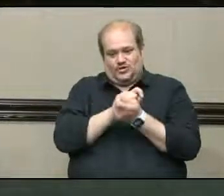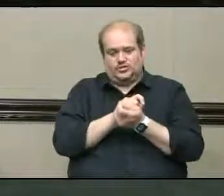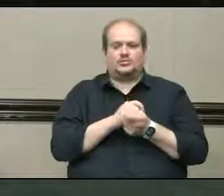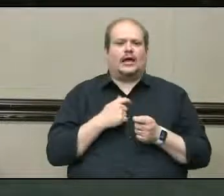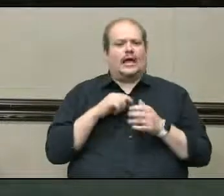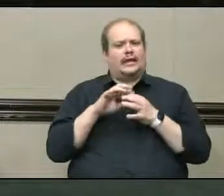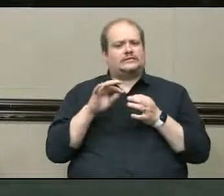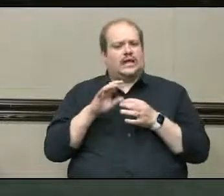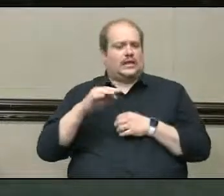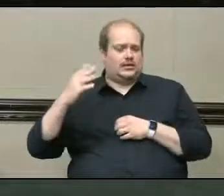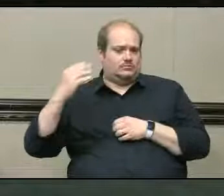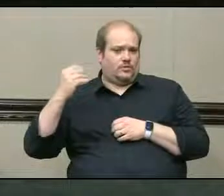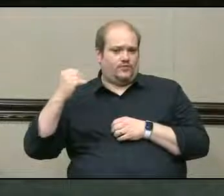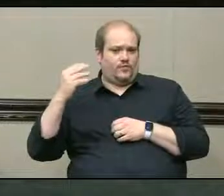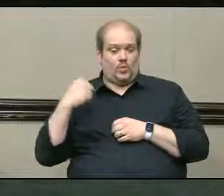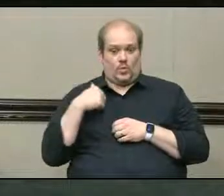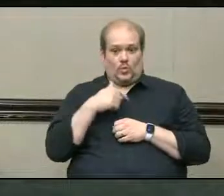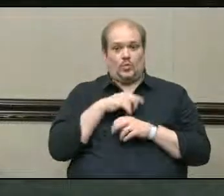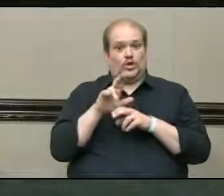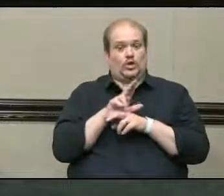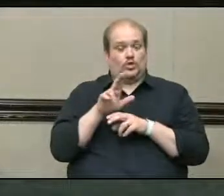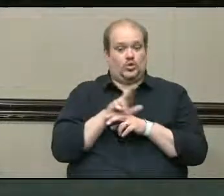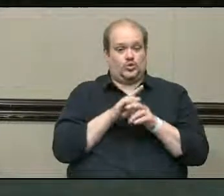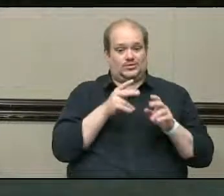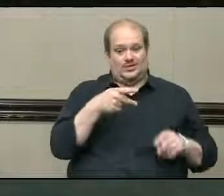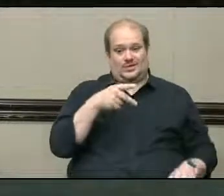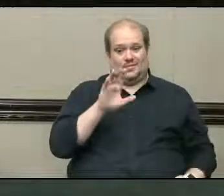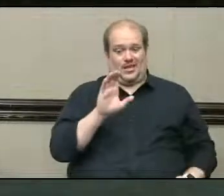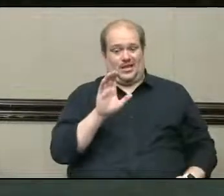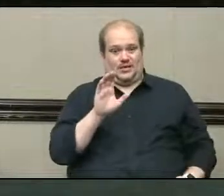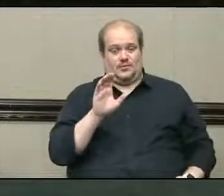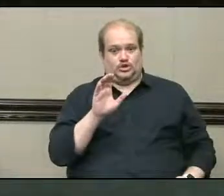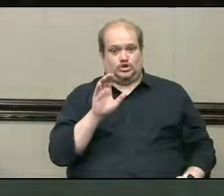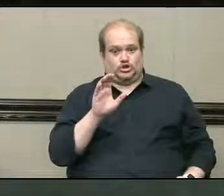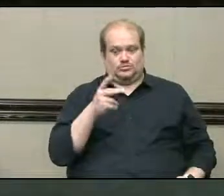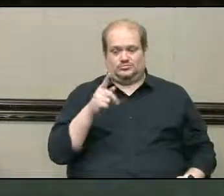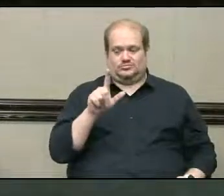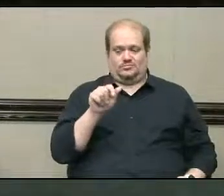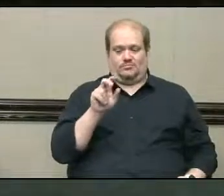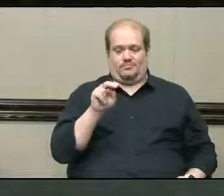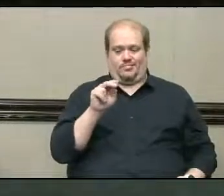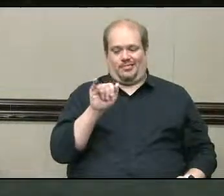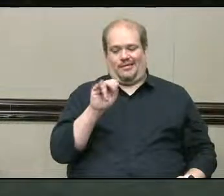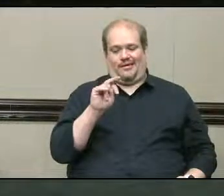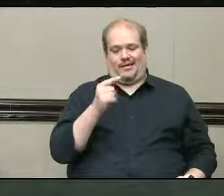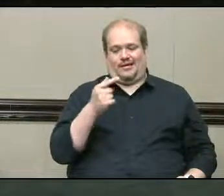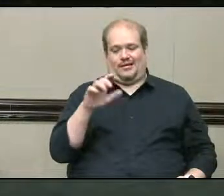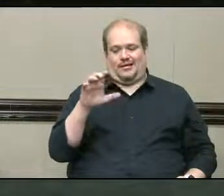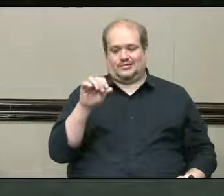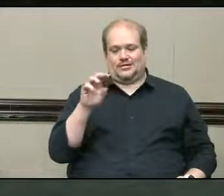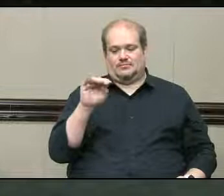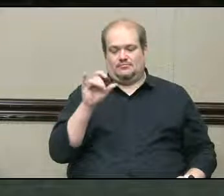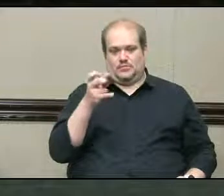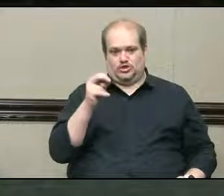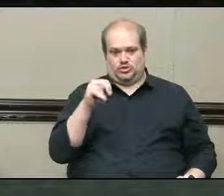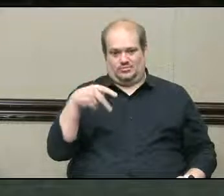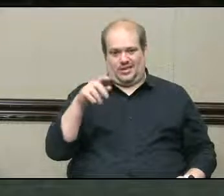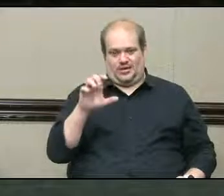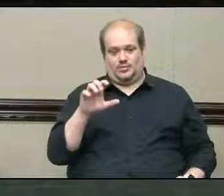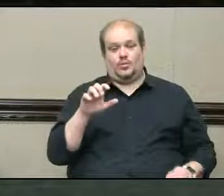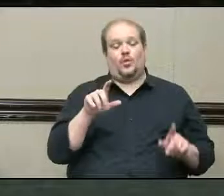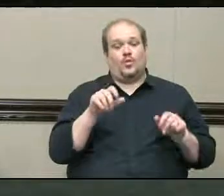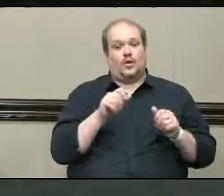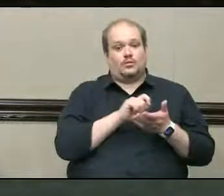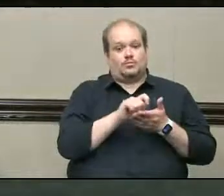as I stated previously, we utilize the Planning Commission, especially when it goes as an ordinance to anything for the